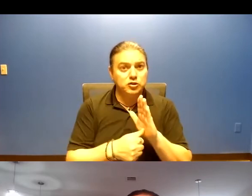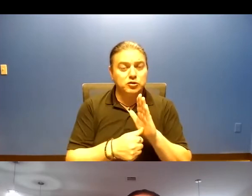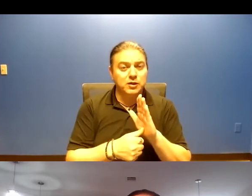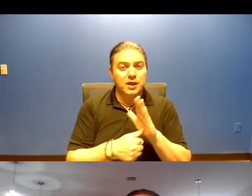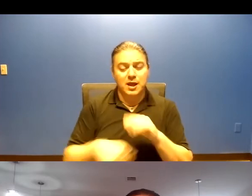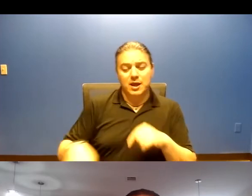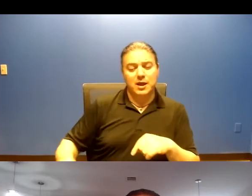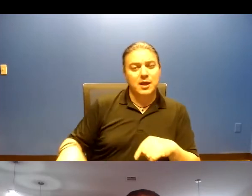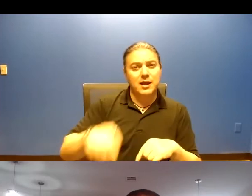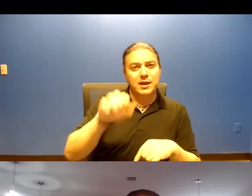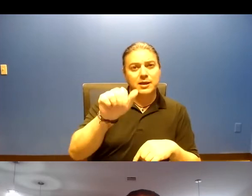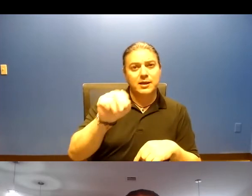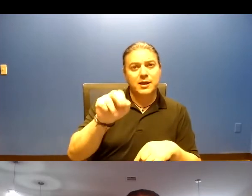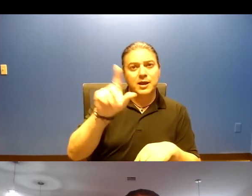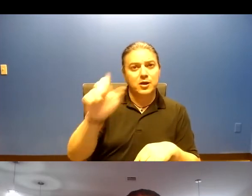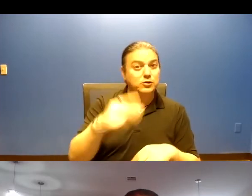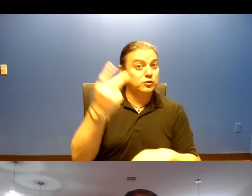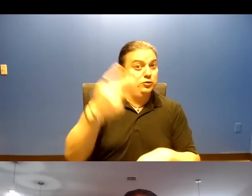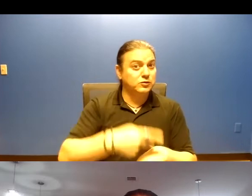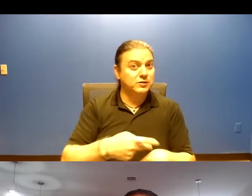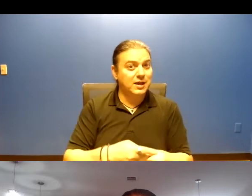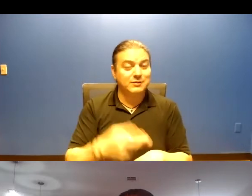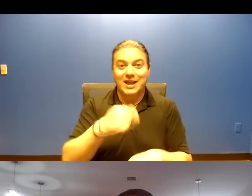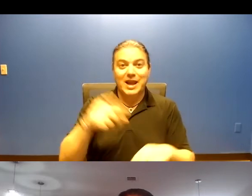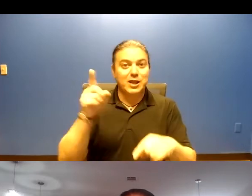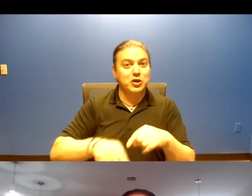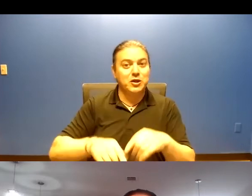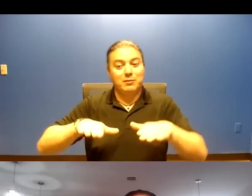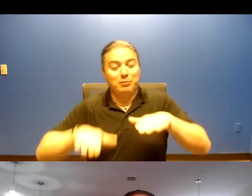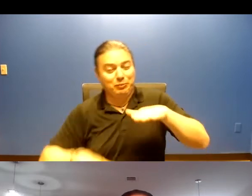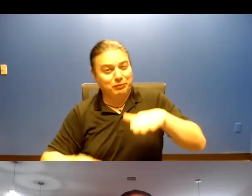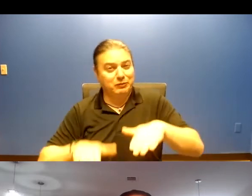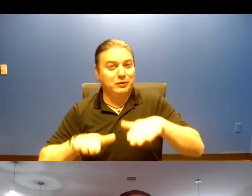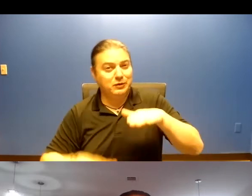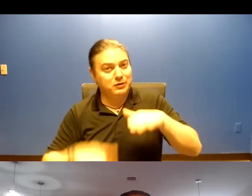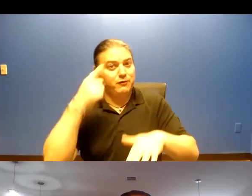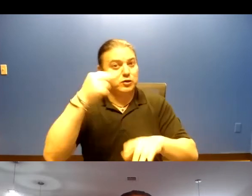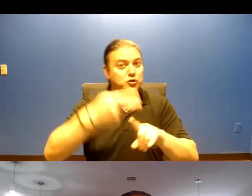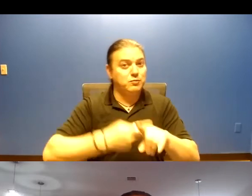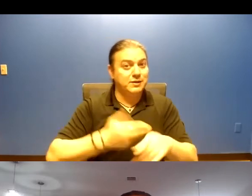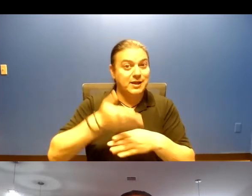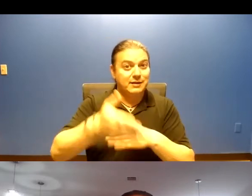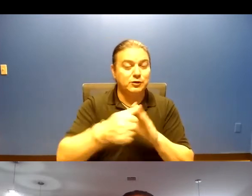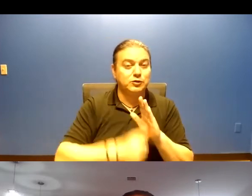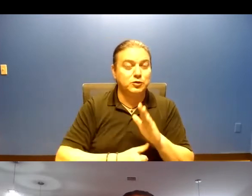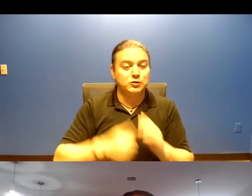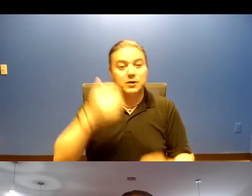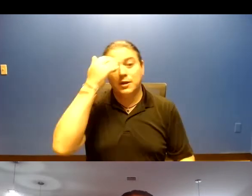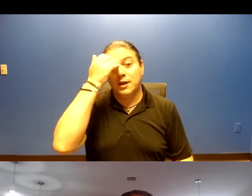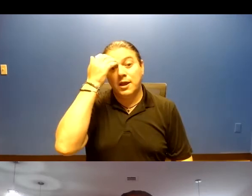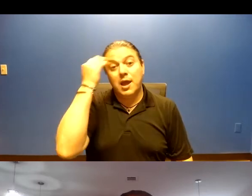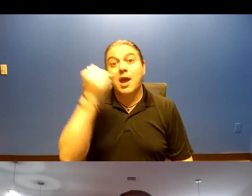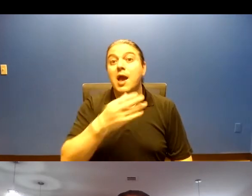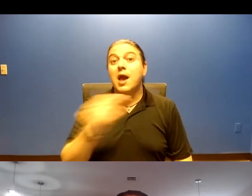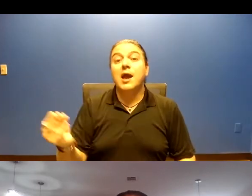and I needed to be non-weight bearing after each surgery for 2 months. And standard bathroom doors